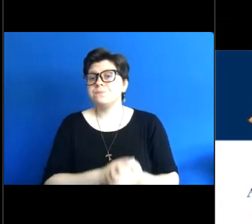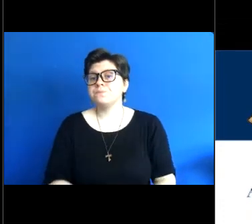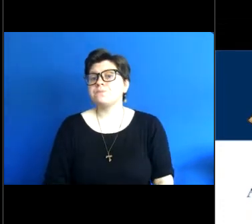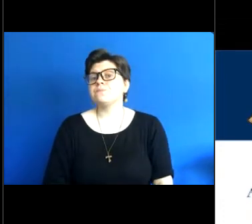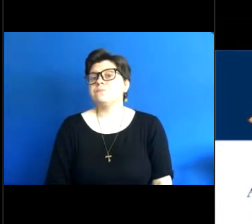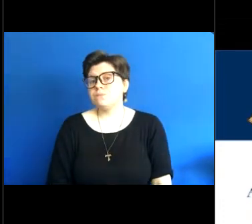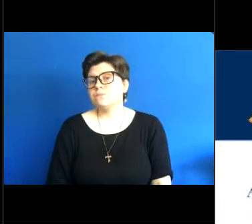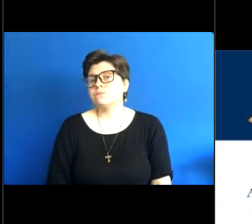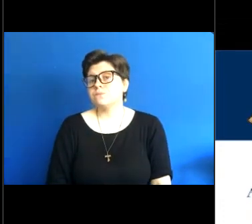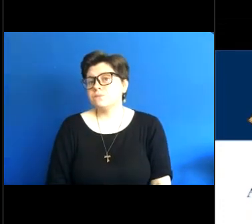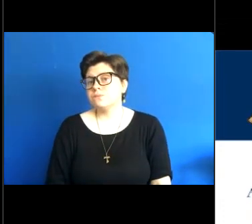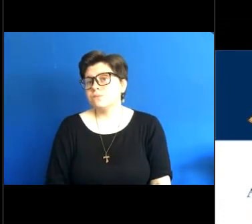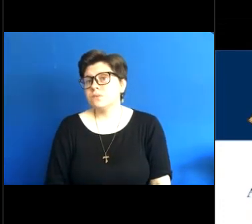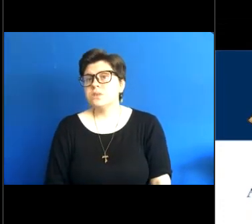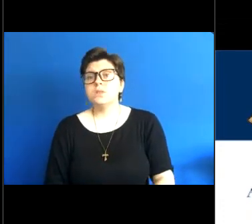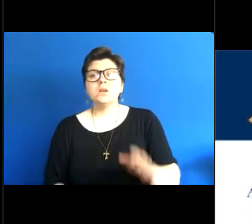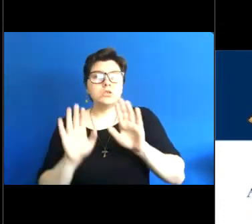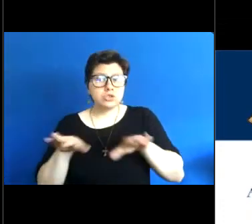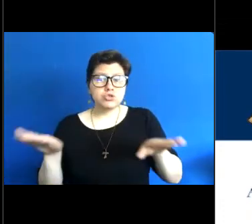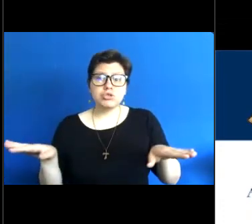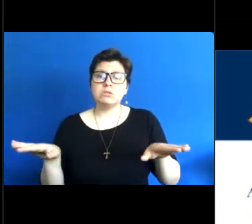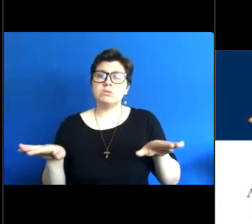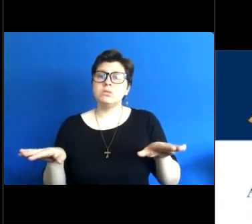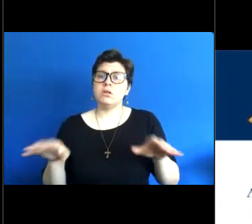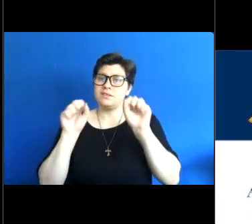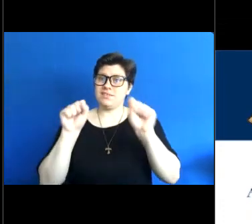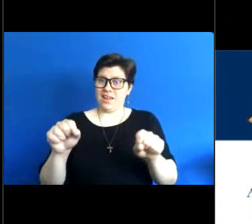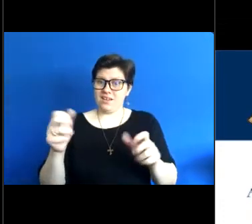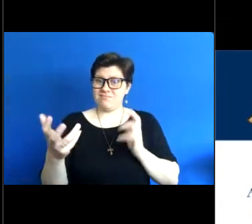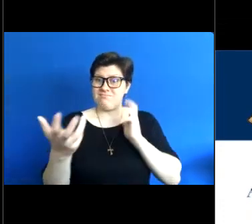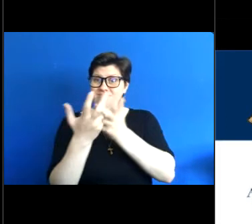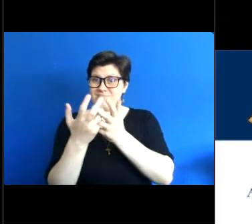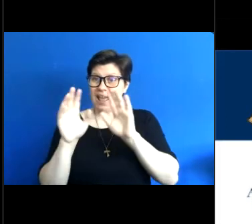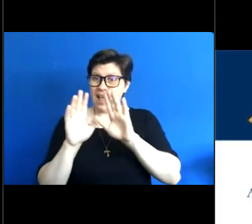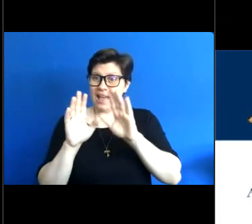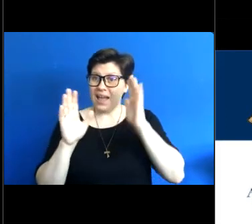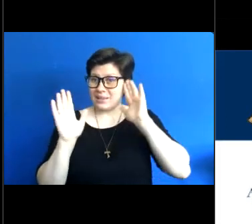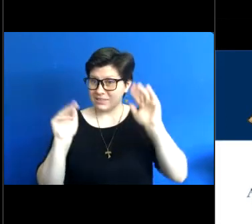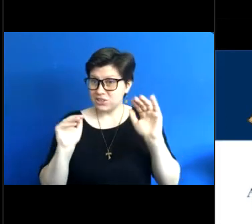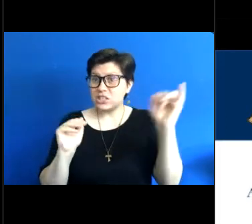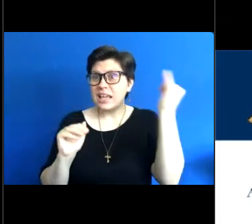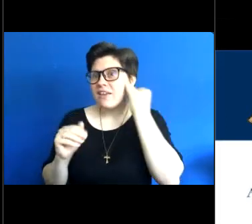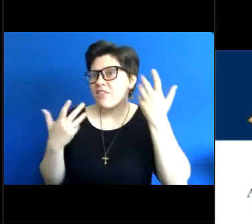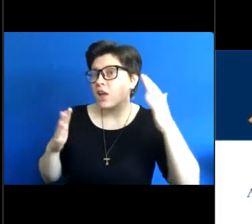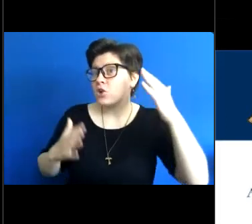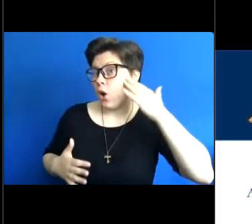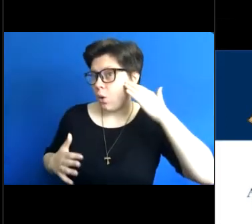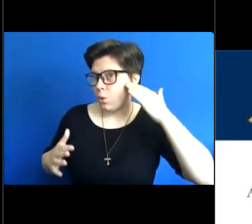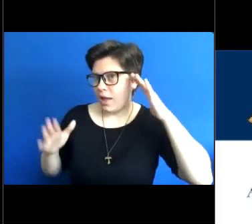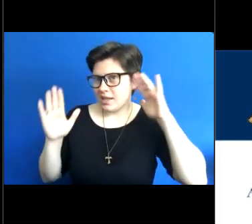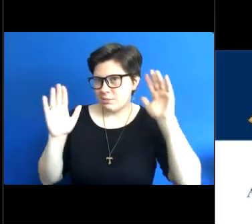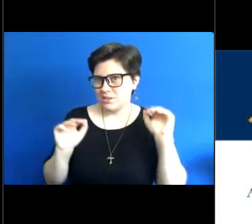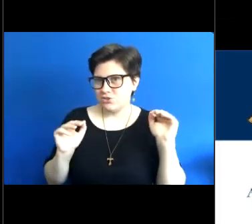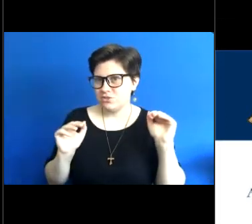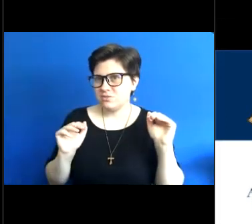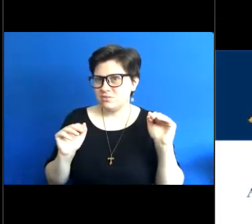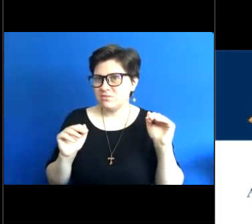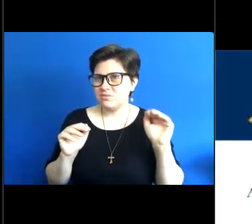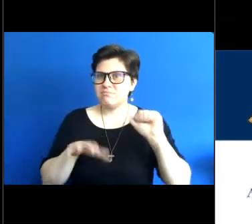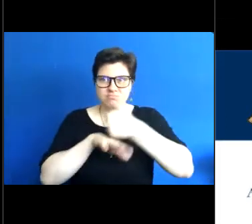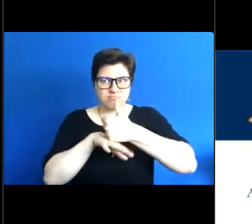Children generally can meet the expectations if they know exactly what is expected. If we set out rules for the classroom,